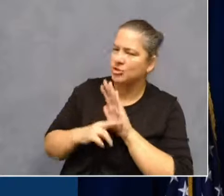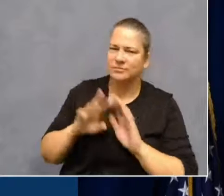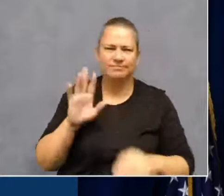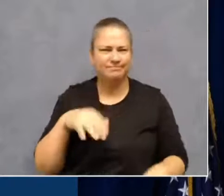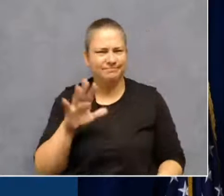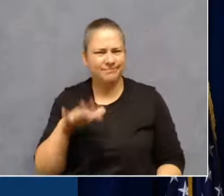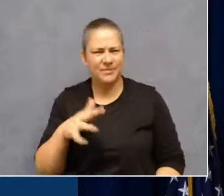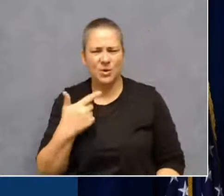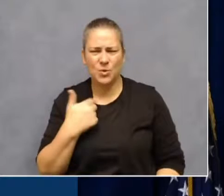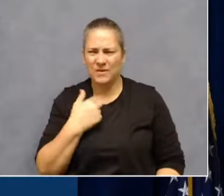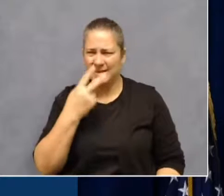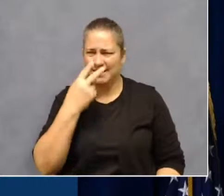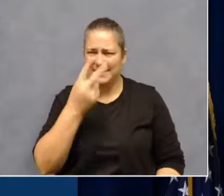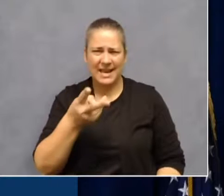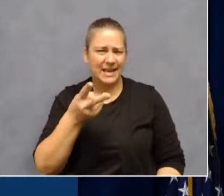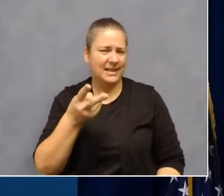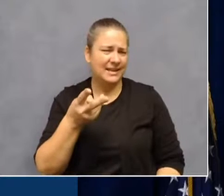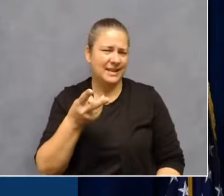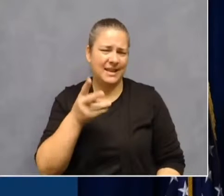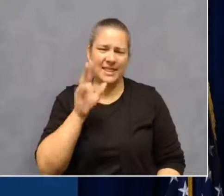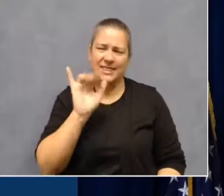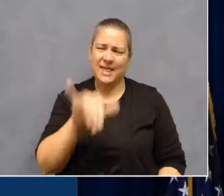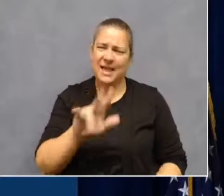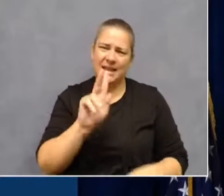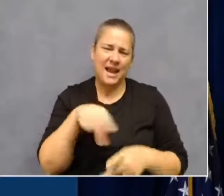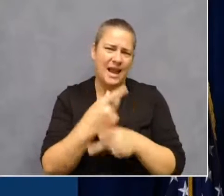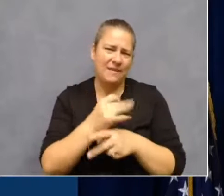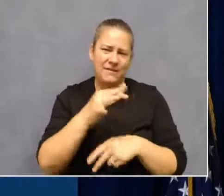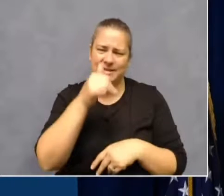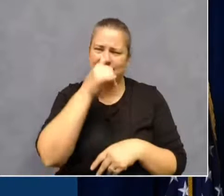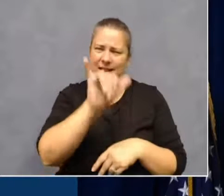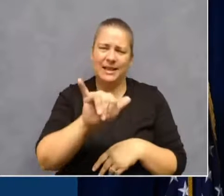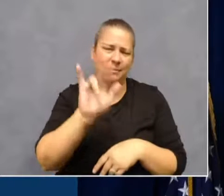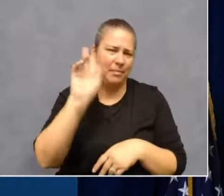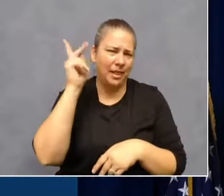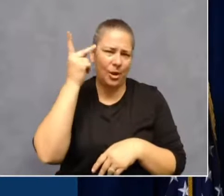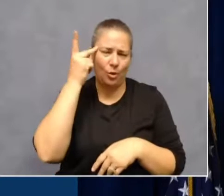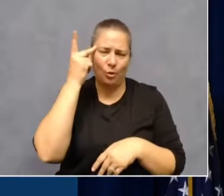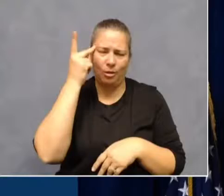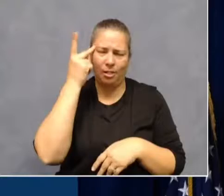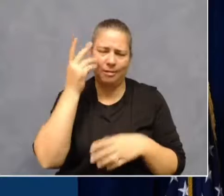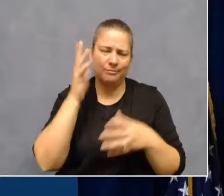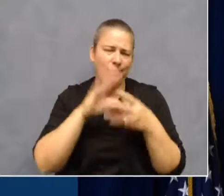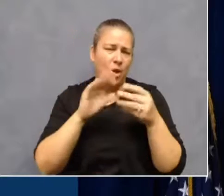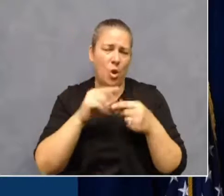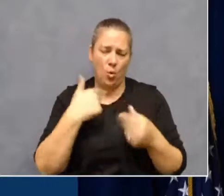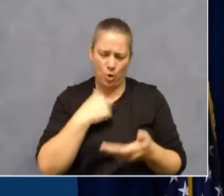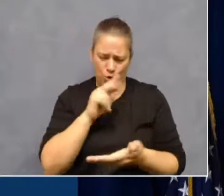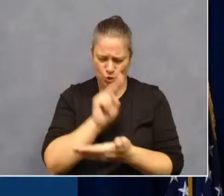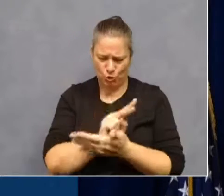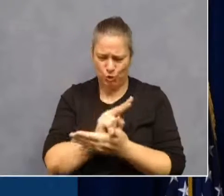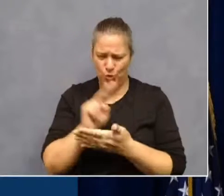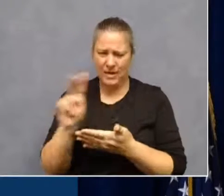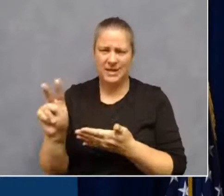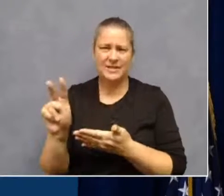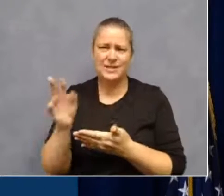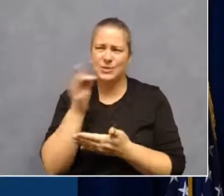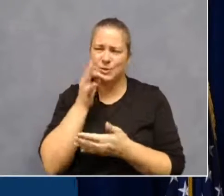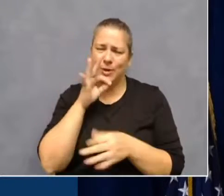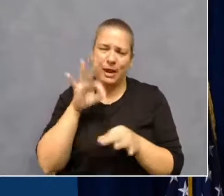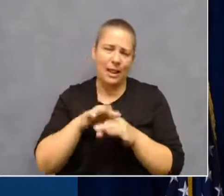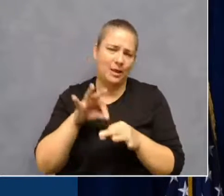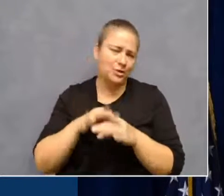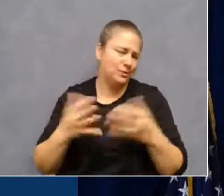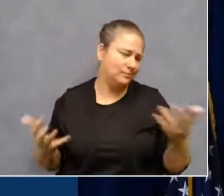this type of silly political shenanigans. We are 2 weeks from an election, and what we see before